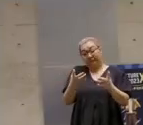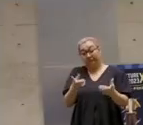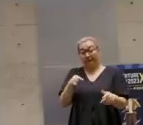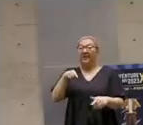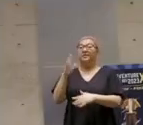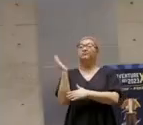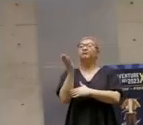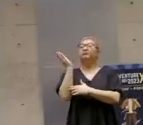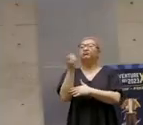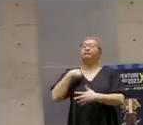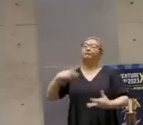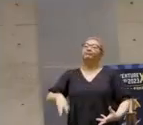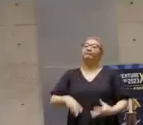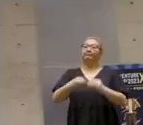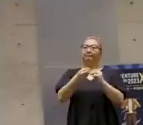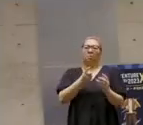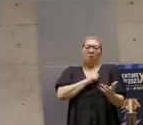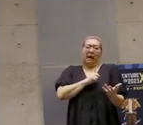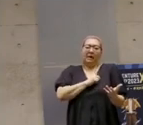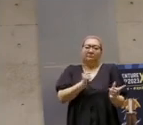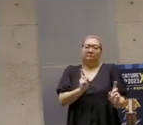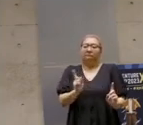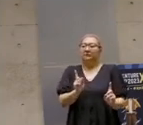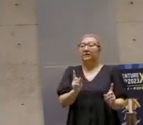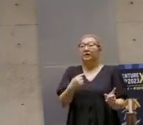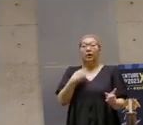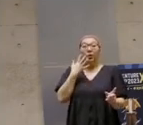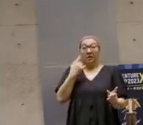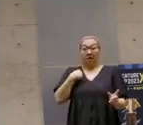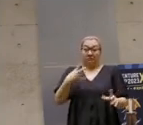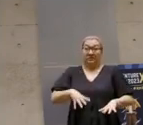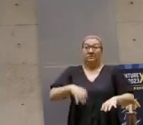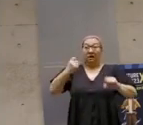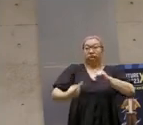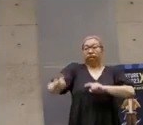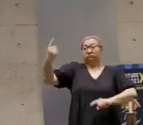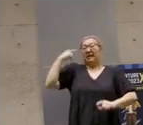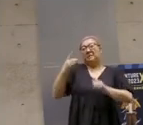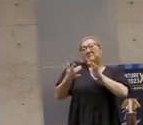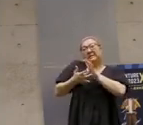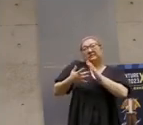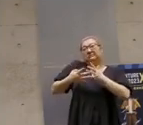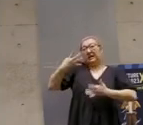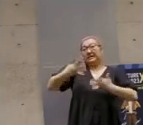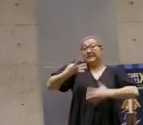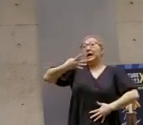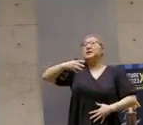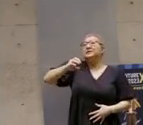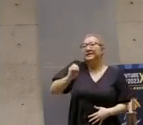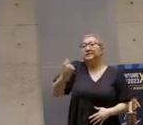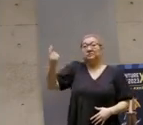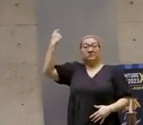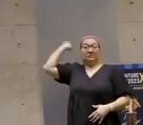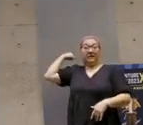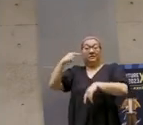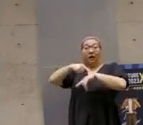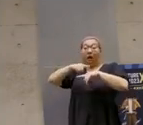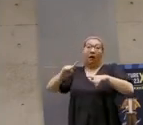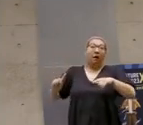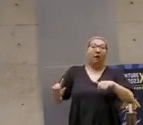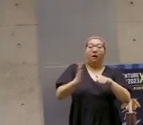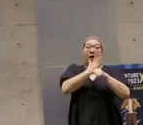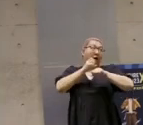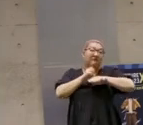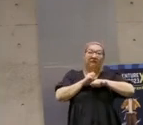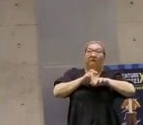that obviously, you know, when I was writing games, which was in the mid-90s, it was very much in its heyday. And the genre